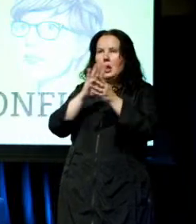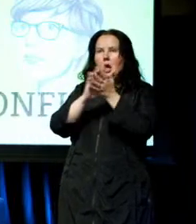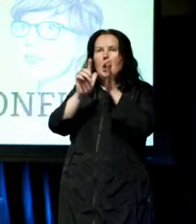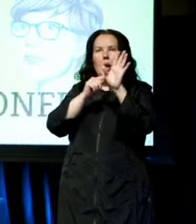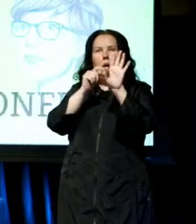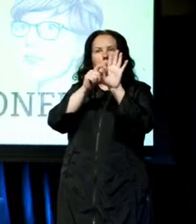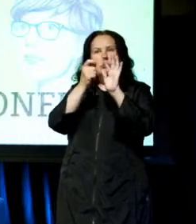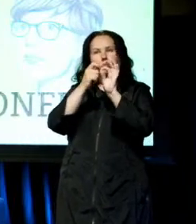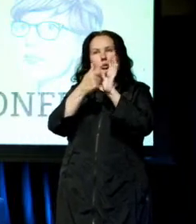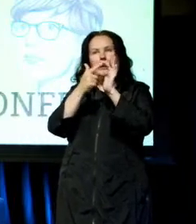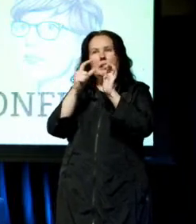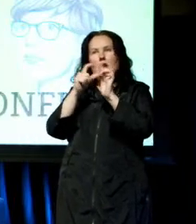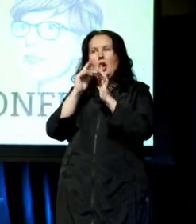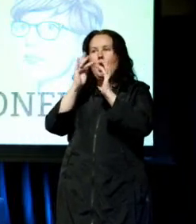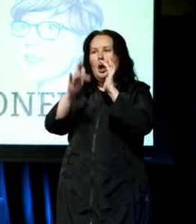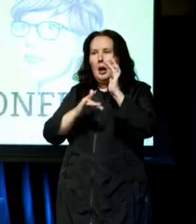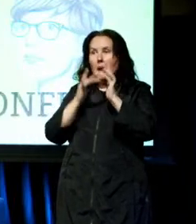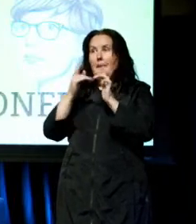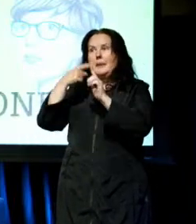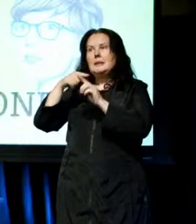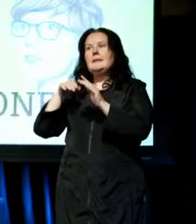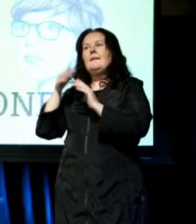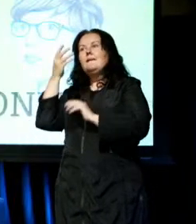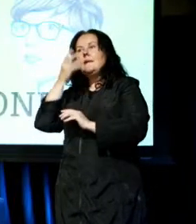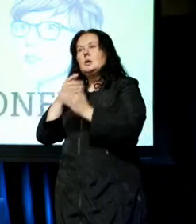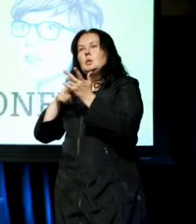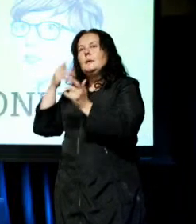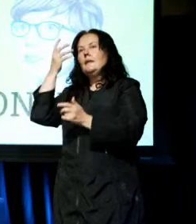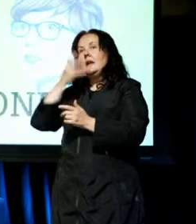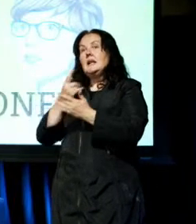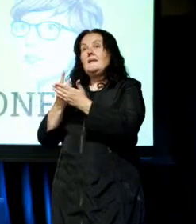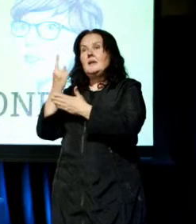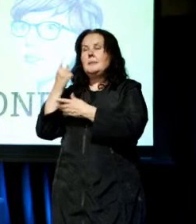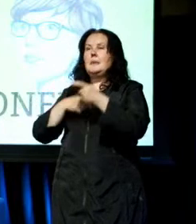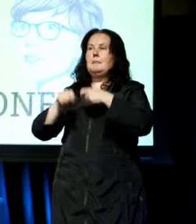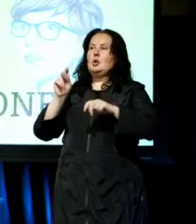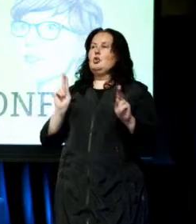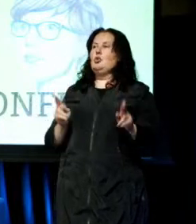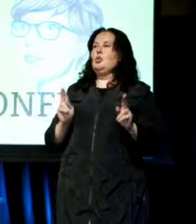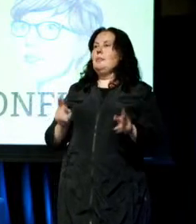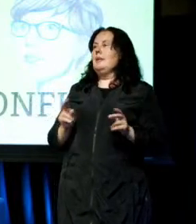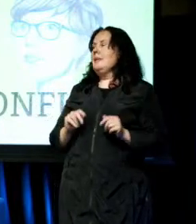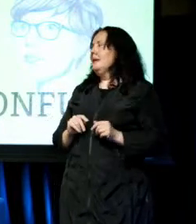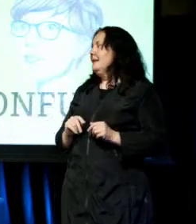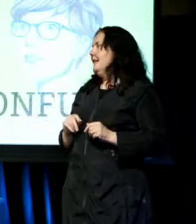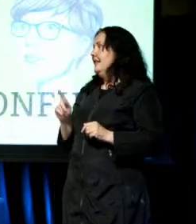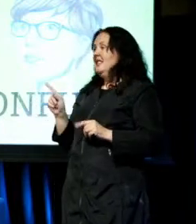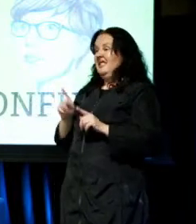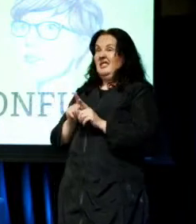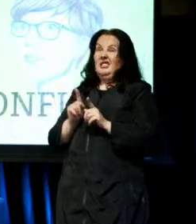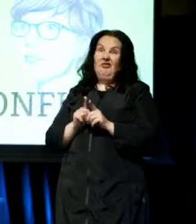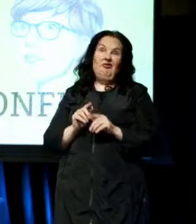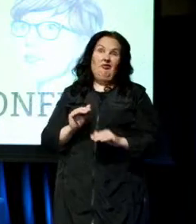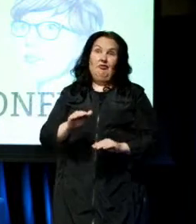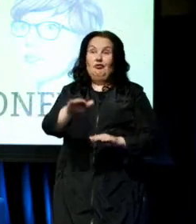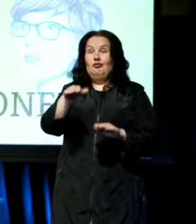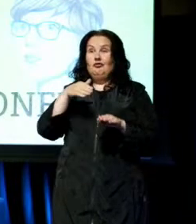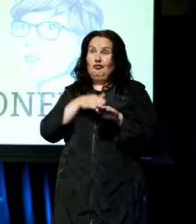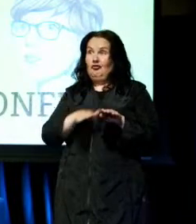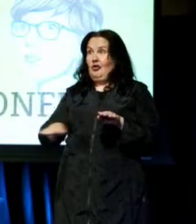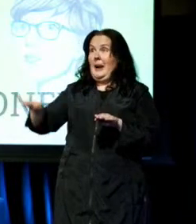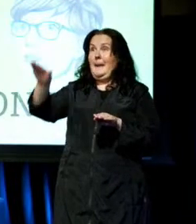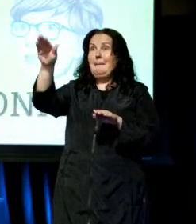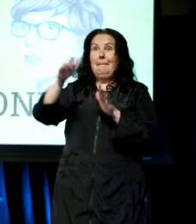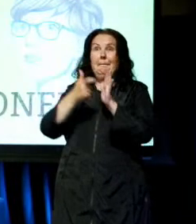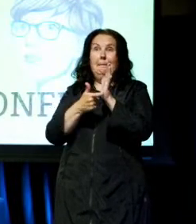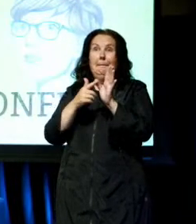will become the norm. But we'll see. I really hope so. Even the ramps aren't the norm. I mean, like, they can't even get that right. That's the